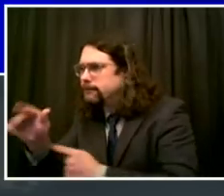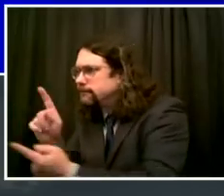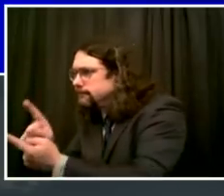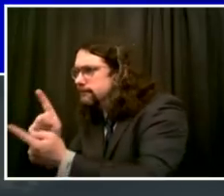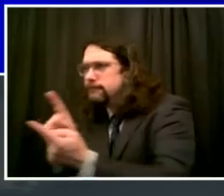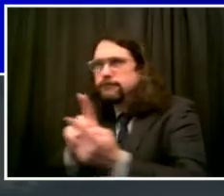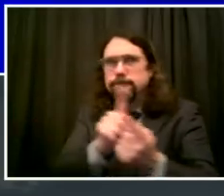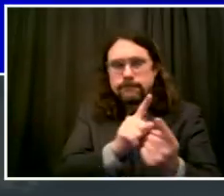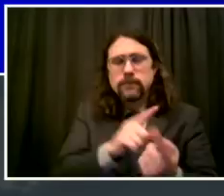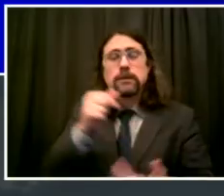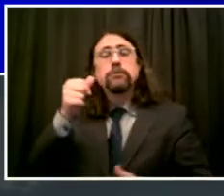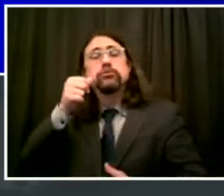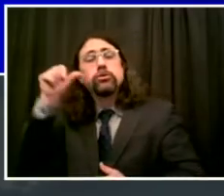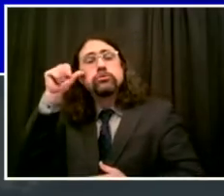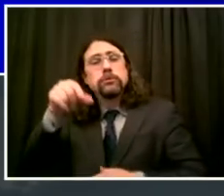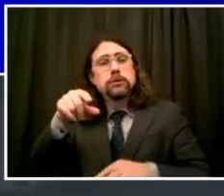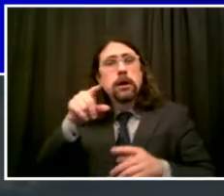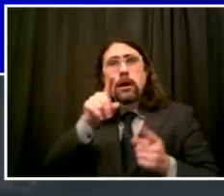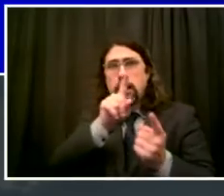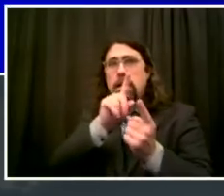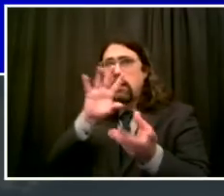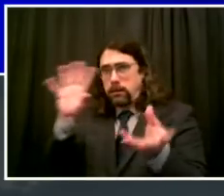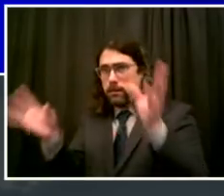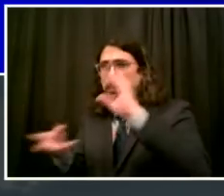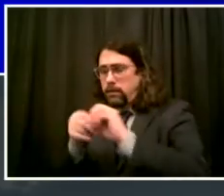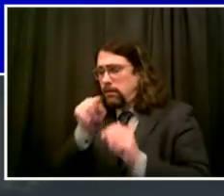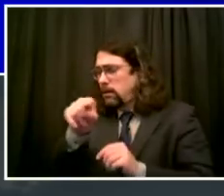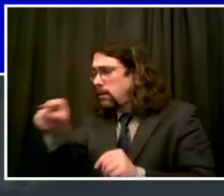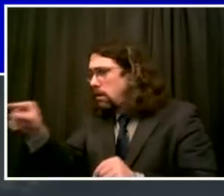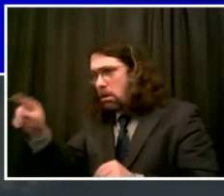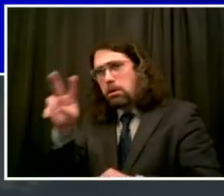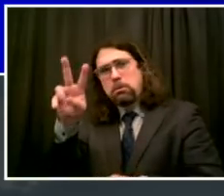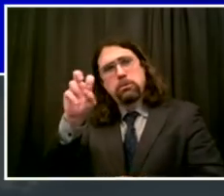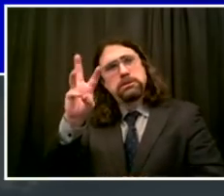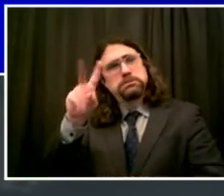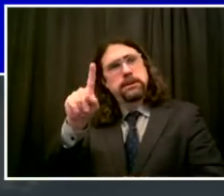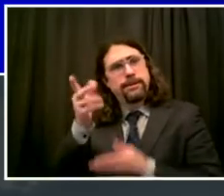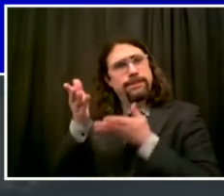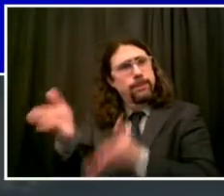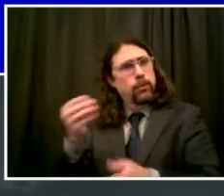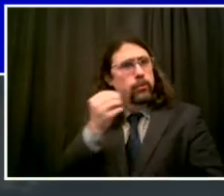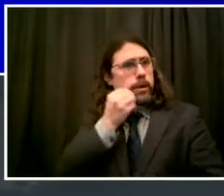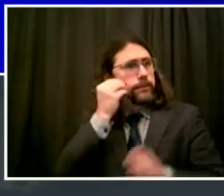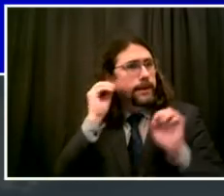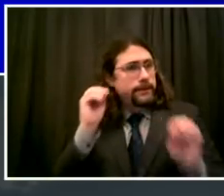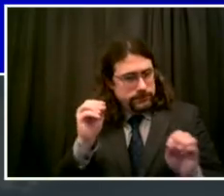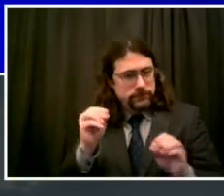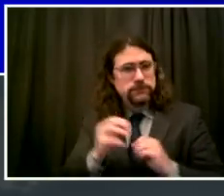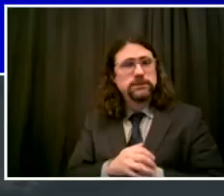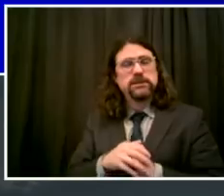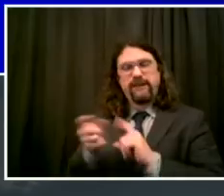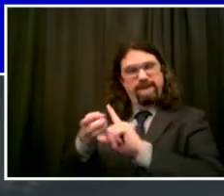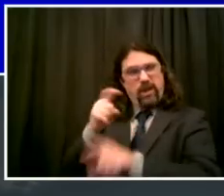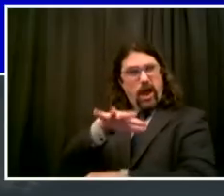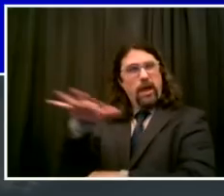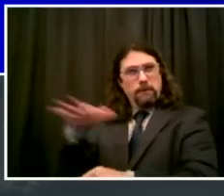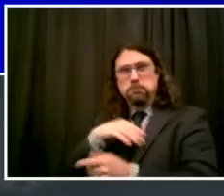139 of them accepted help. 116 went to shelter, 23 went to hospitals.